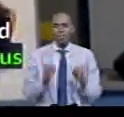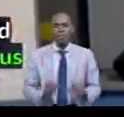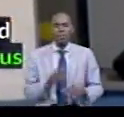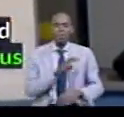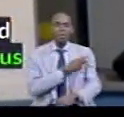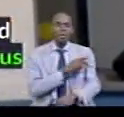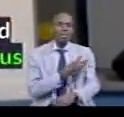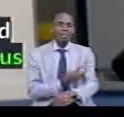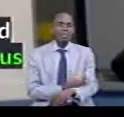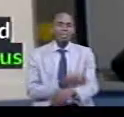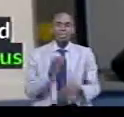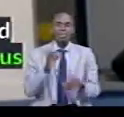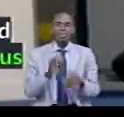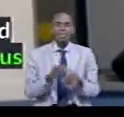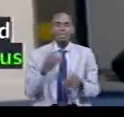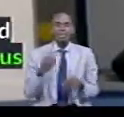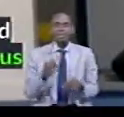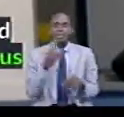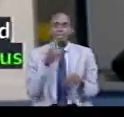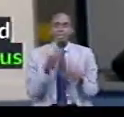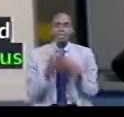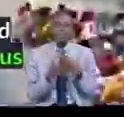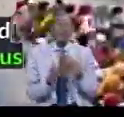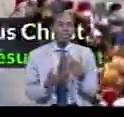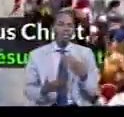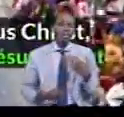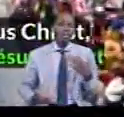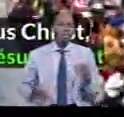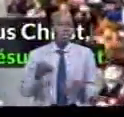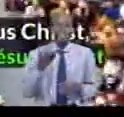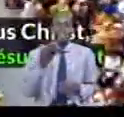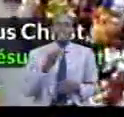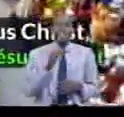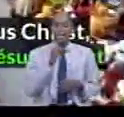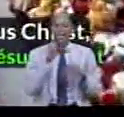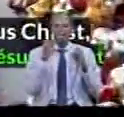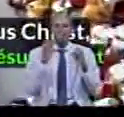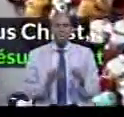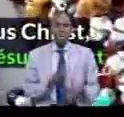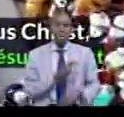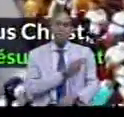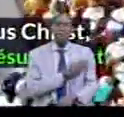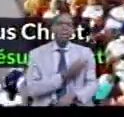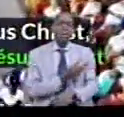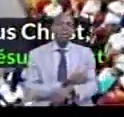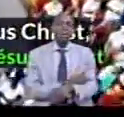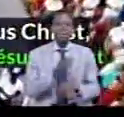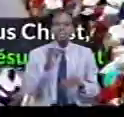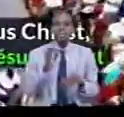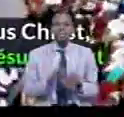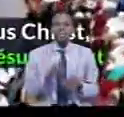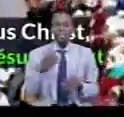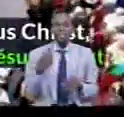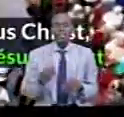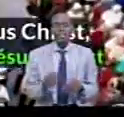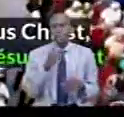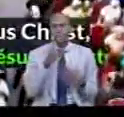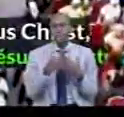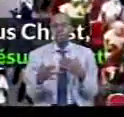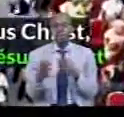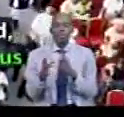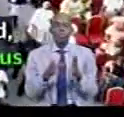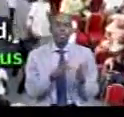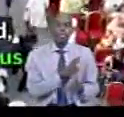blood. The blood will touch you. Oh, there is power mighty in the blood